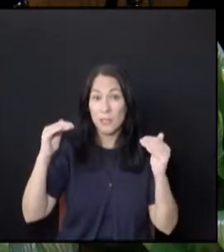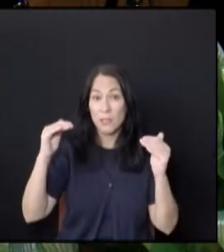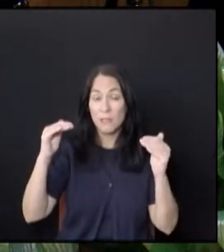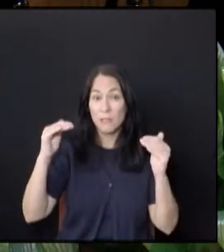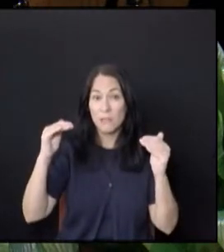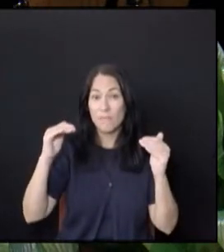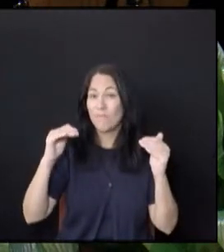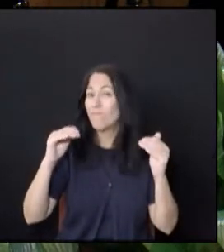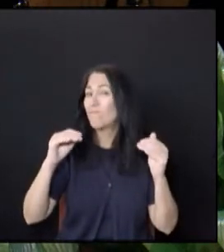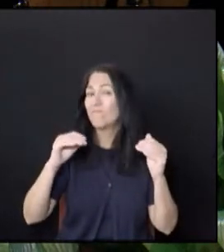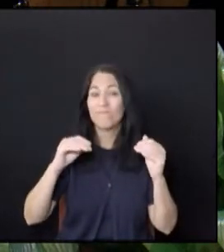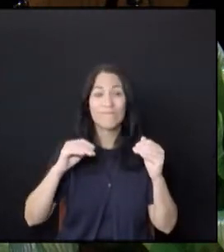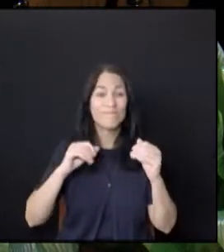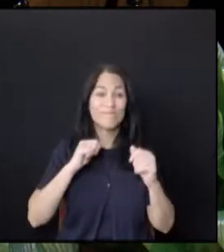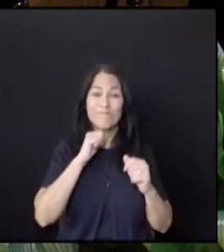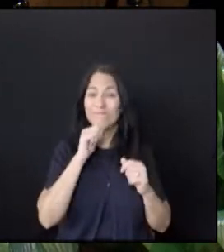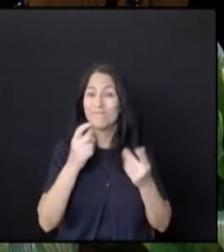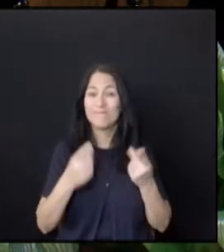it wasn't this.